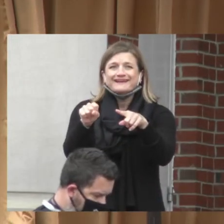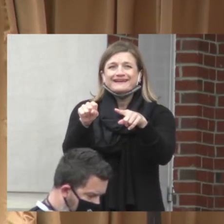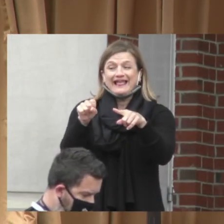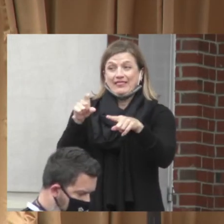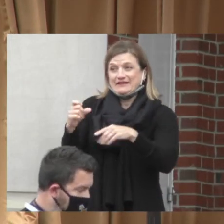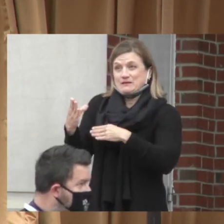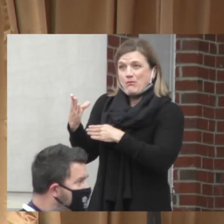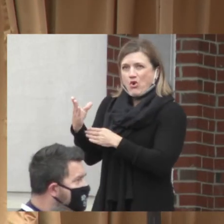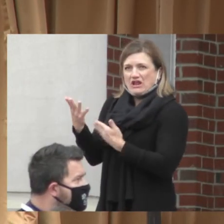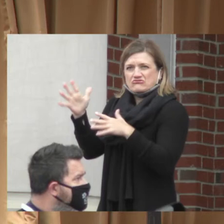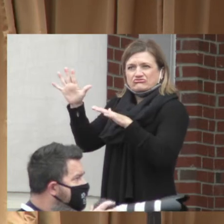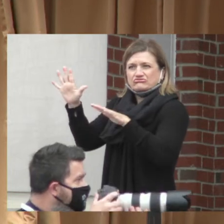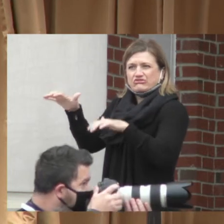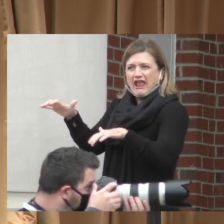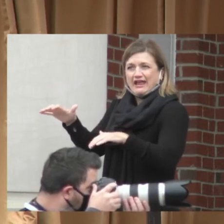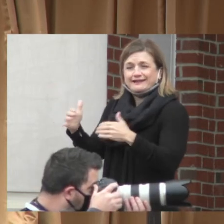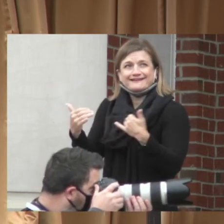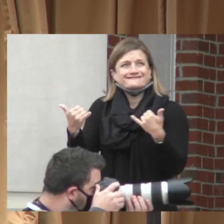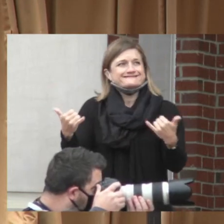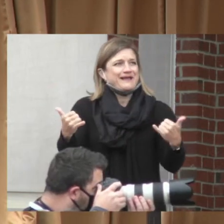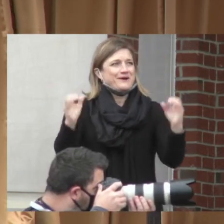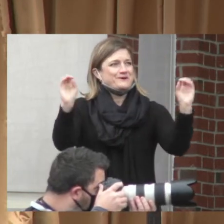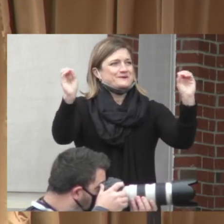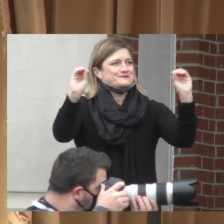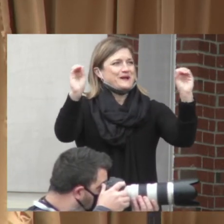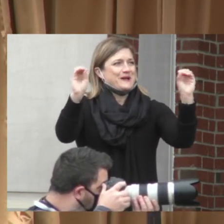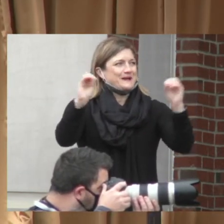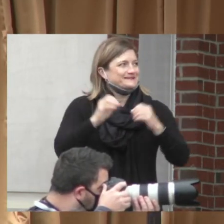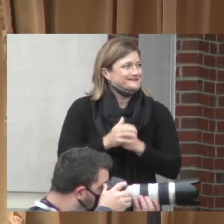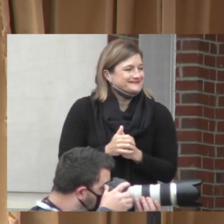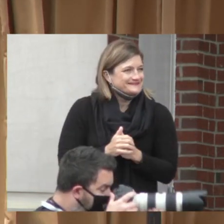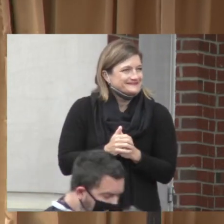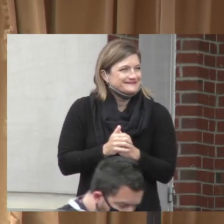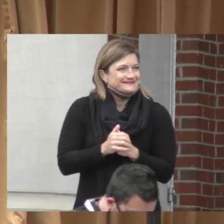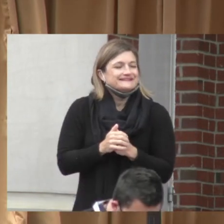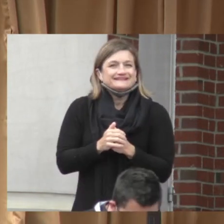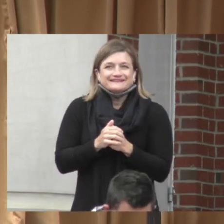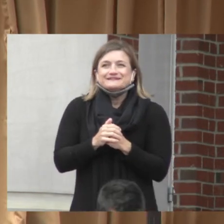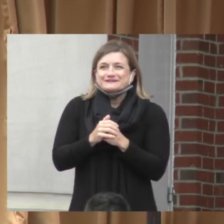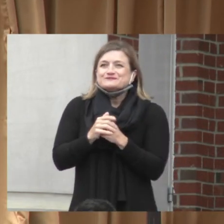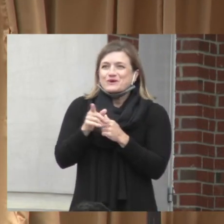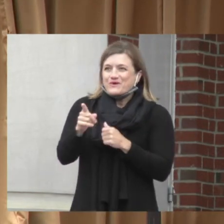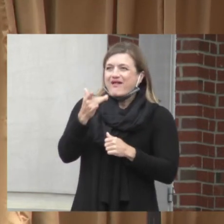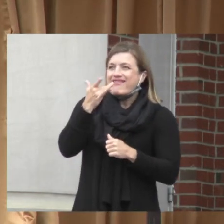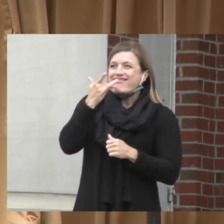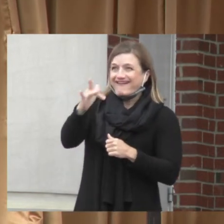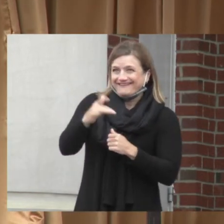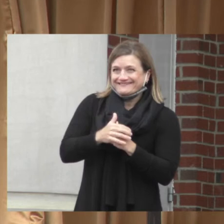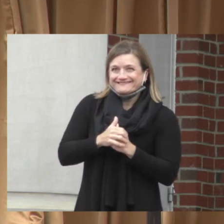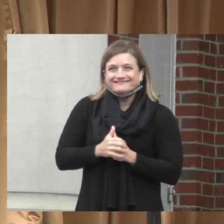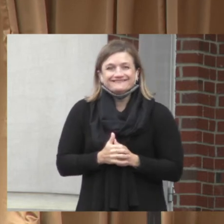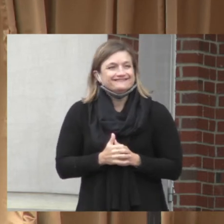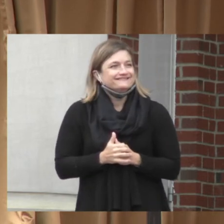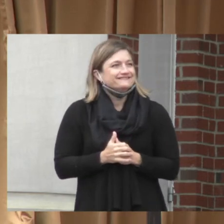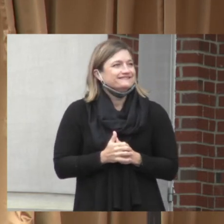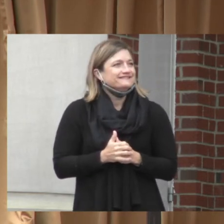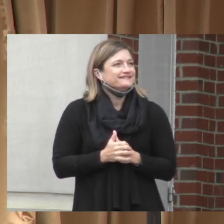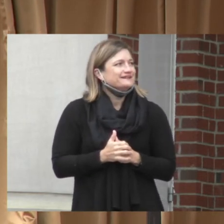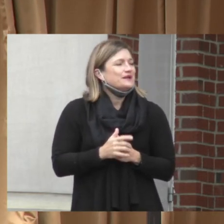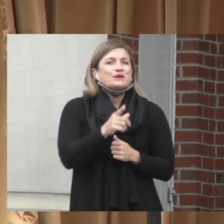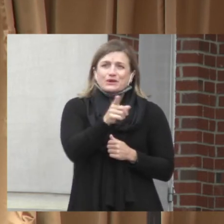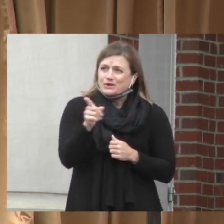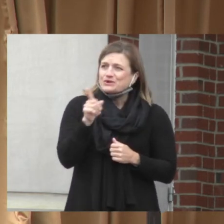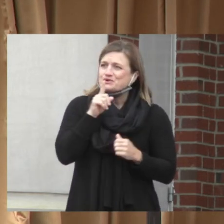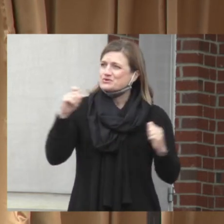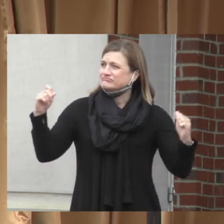that we had this morning. You get the cold, but not the rain. So let's just hope that it holds off. You